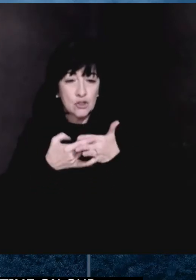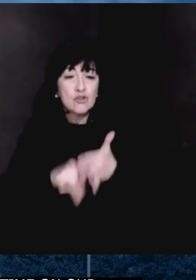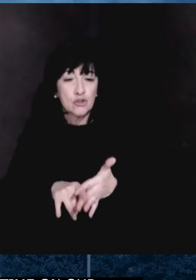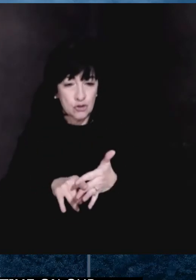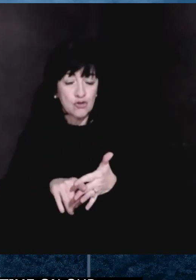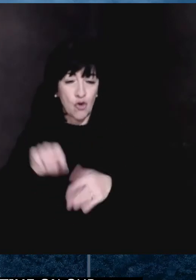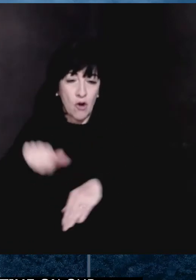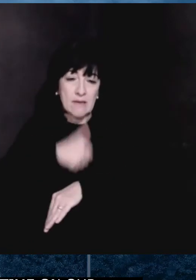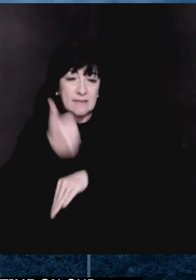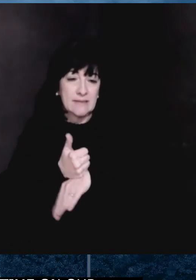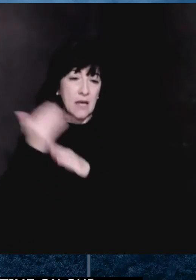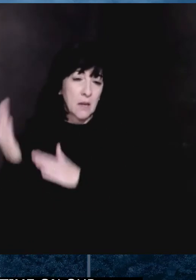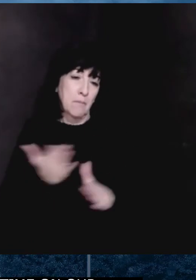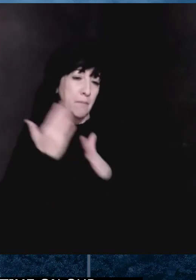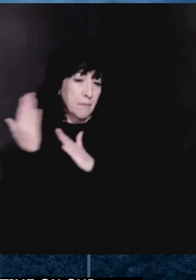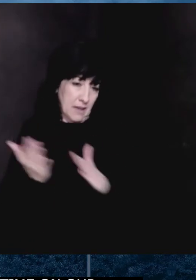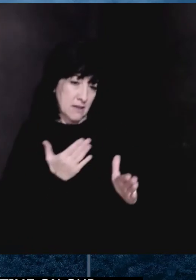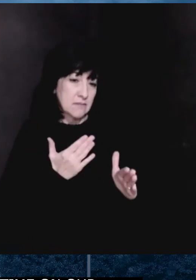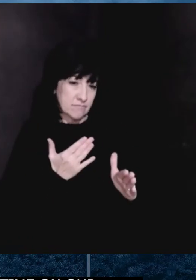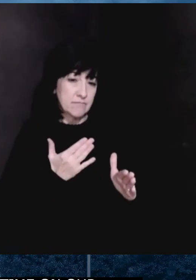plans together.